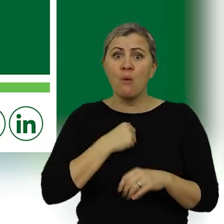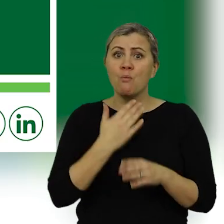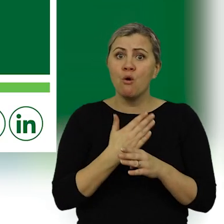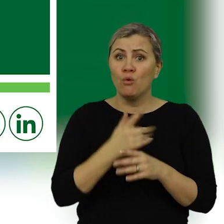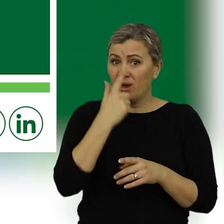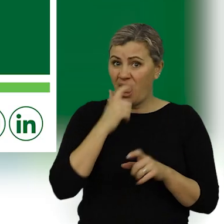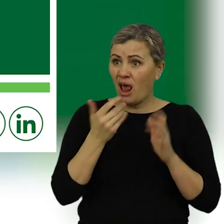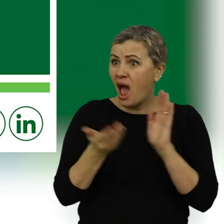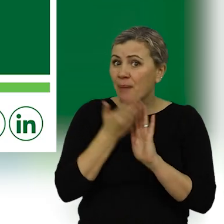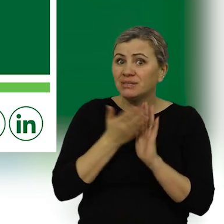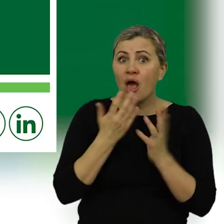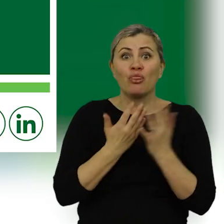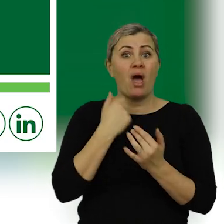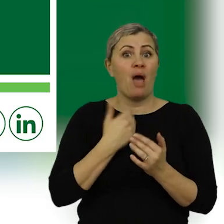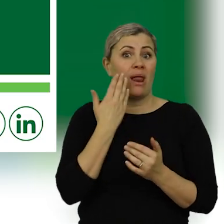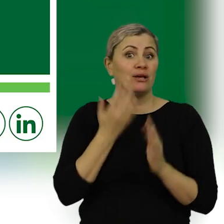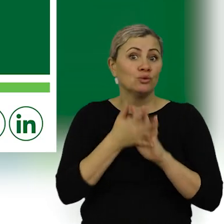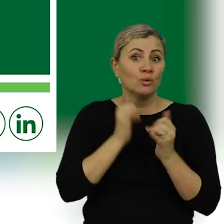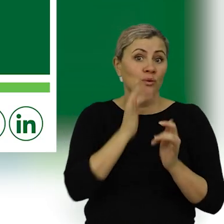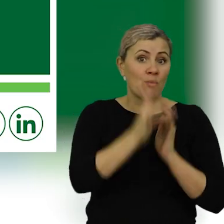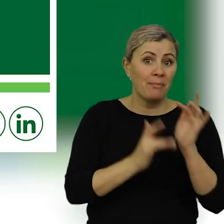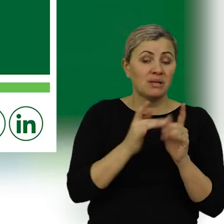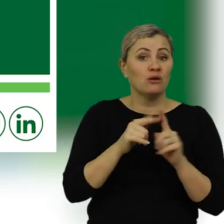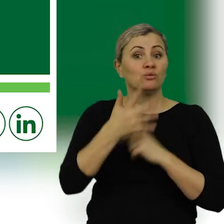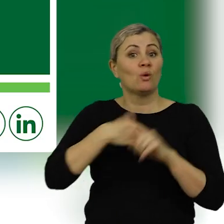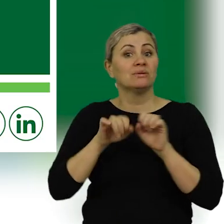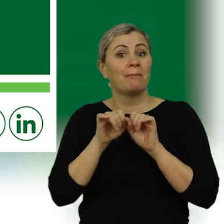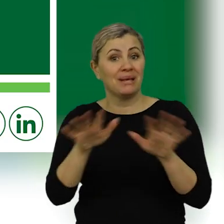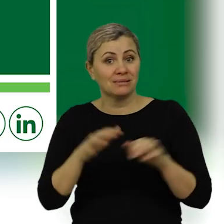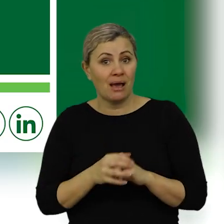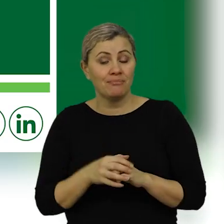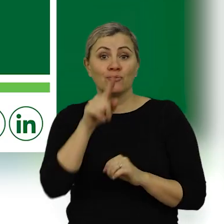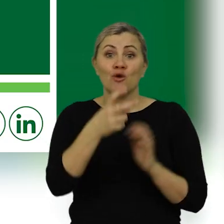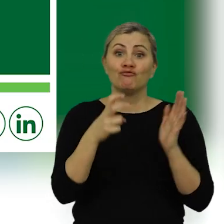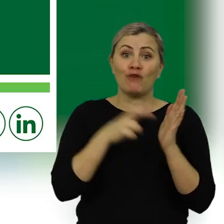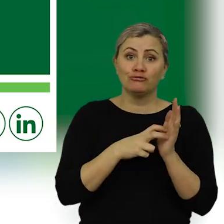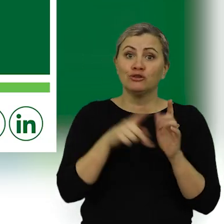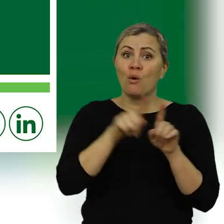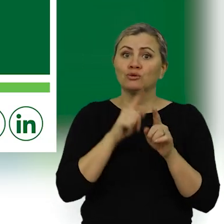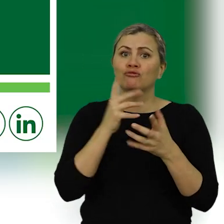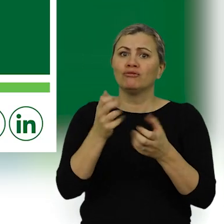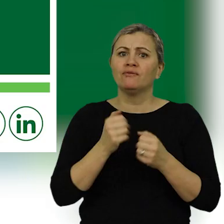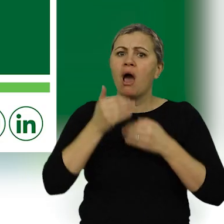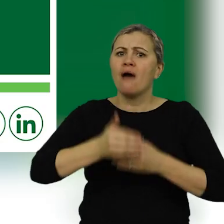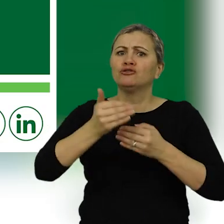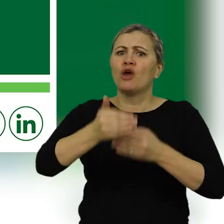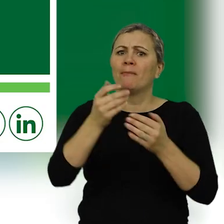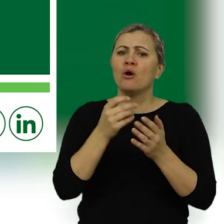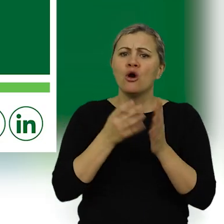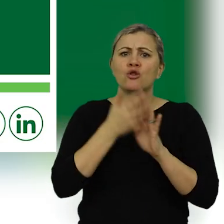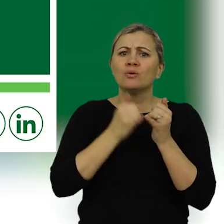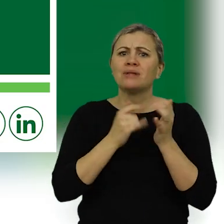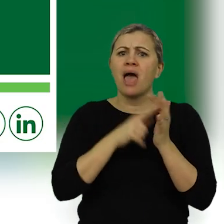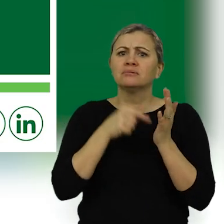with the latest news via our website and social media channels. As a registrant, you will also receive half-termly newsletters from